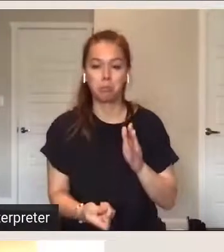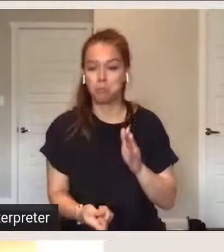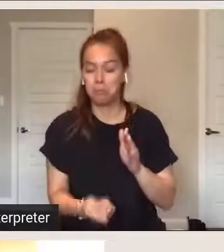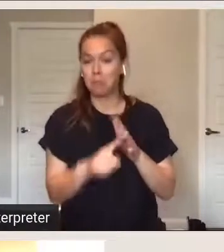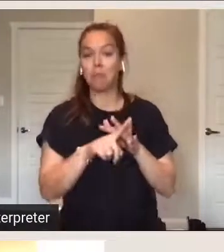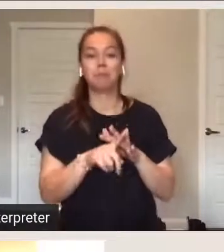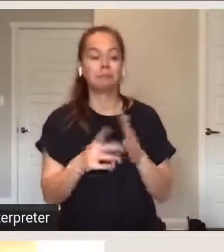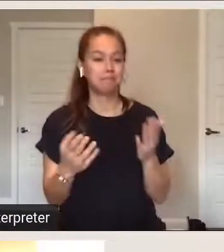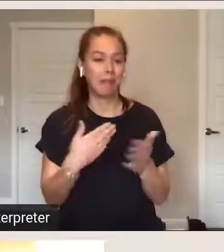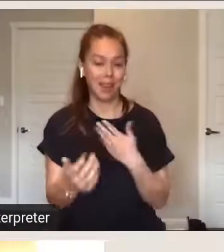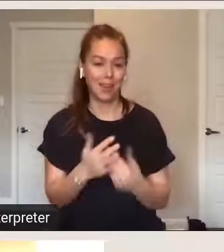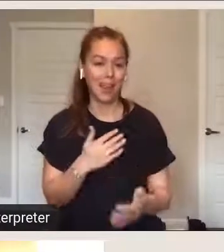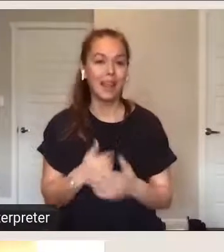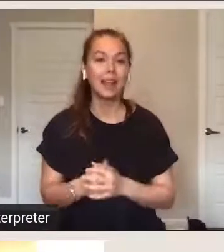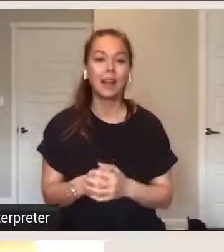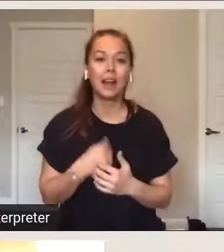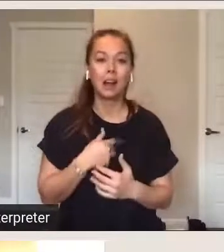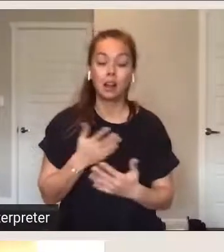everyone.